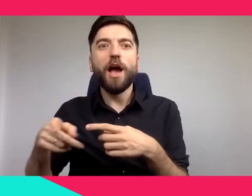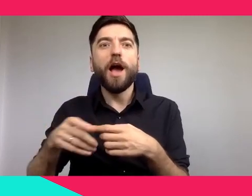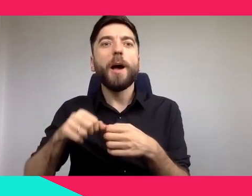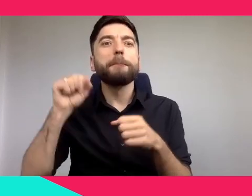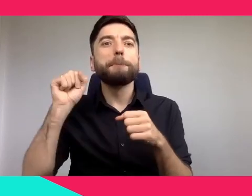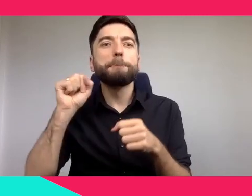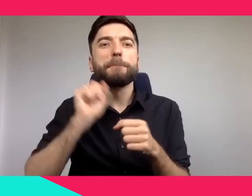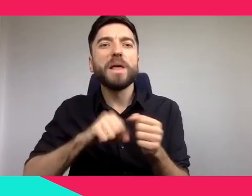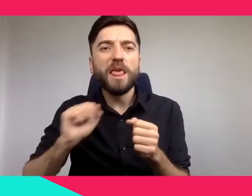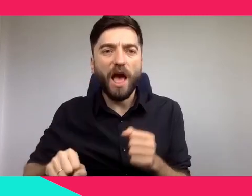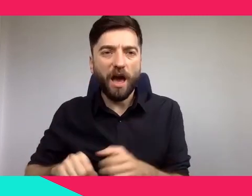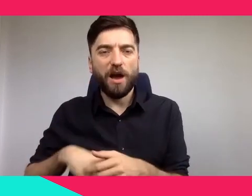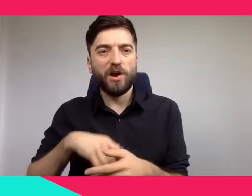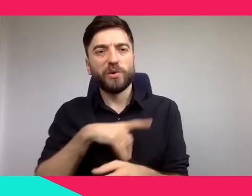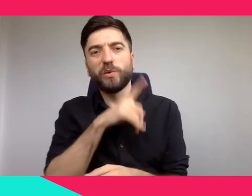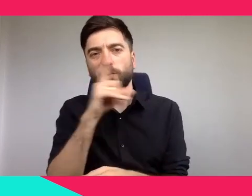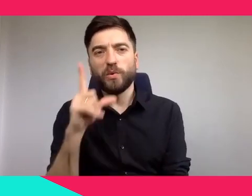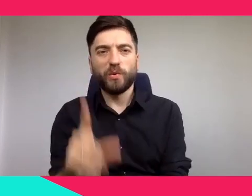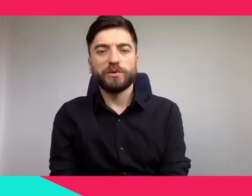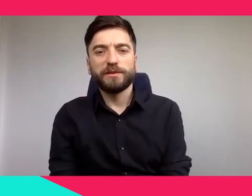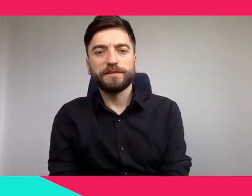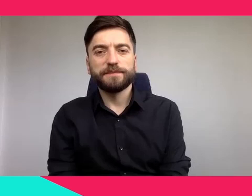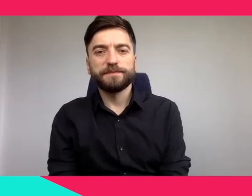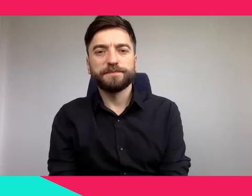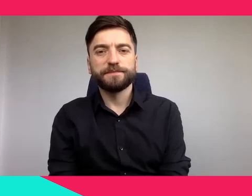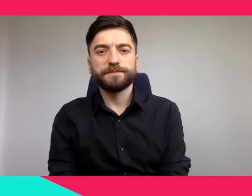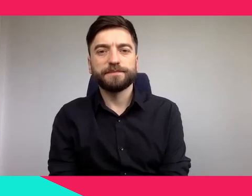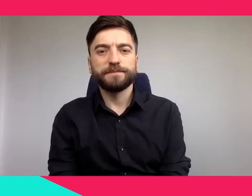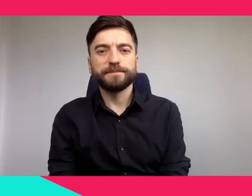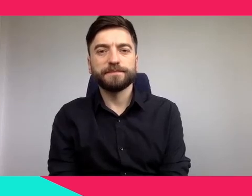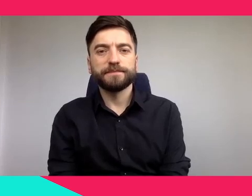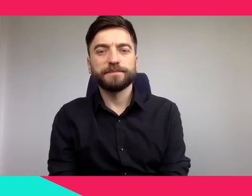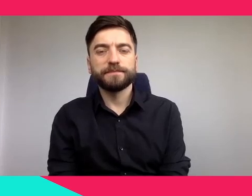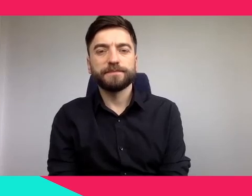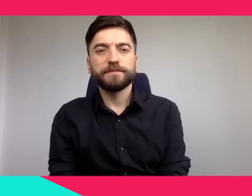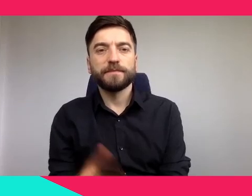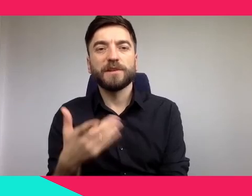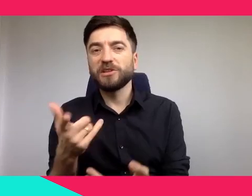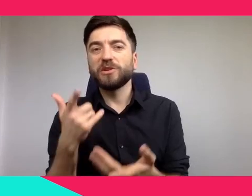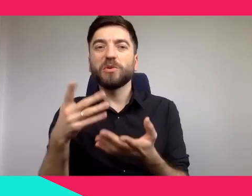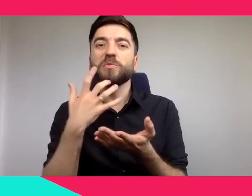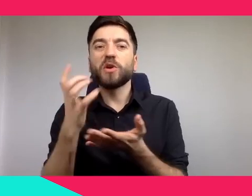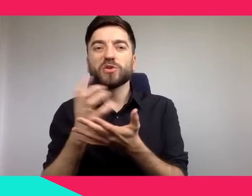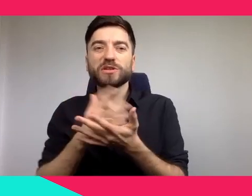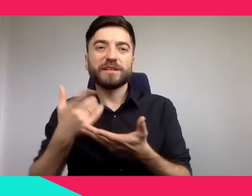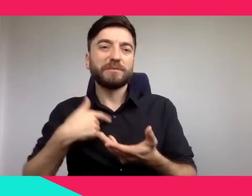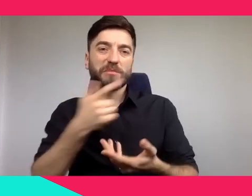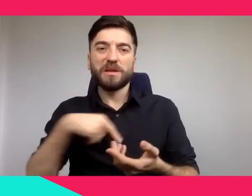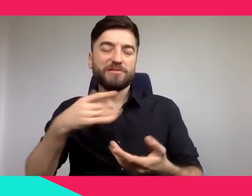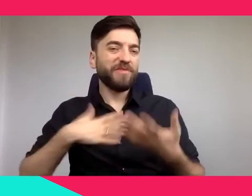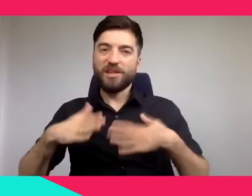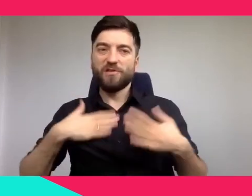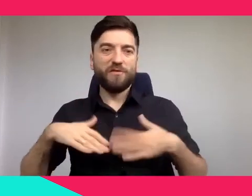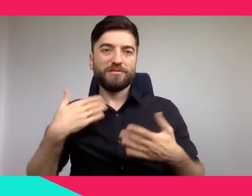we decided to become a master of our own universe again and reclaim our own works of